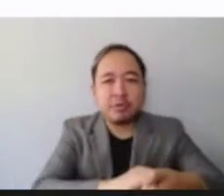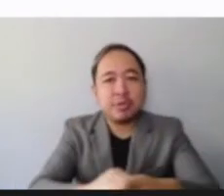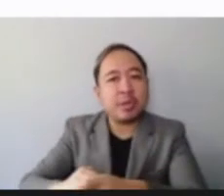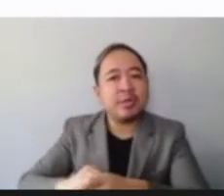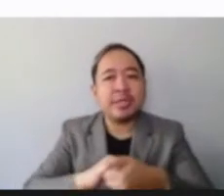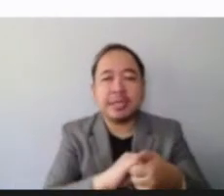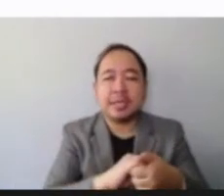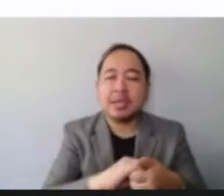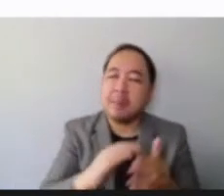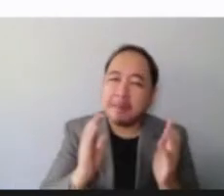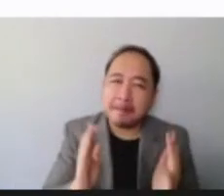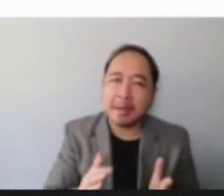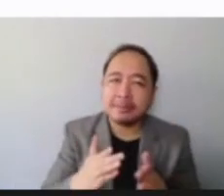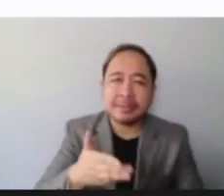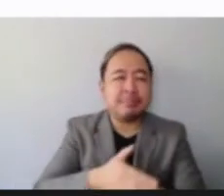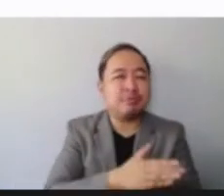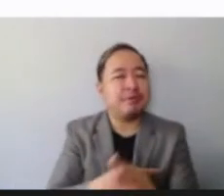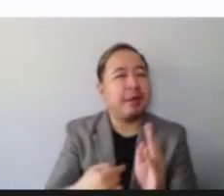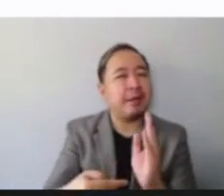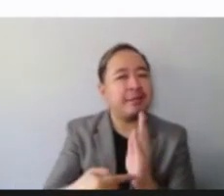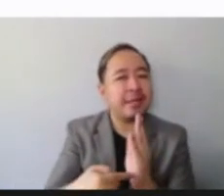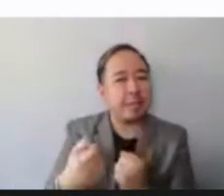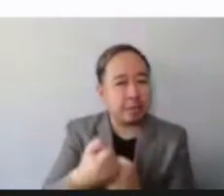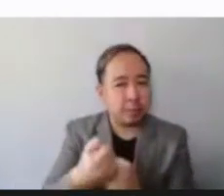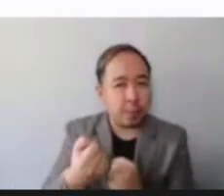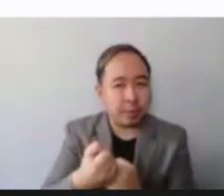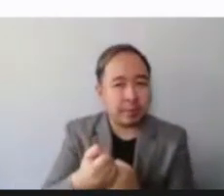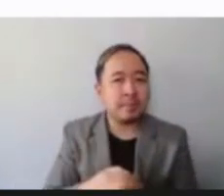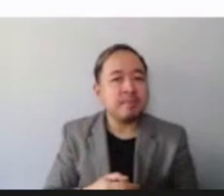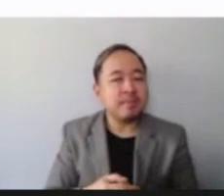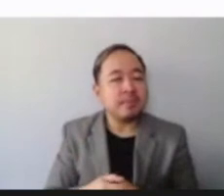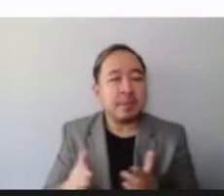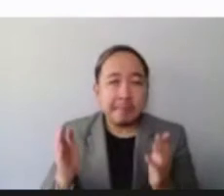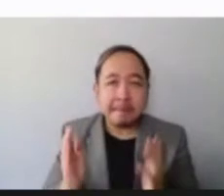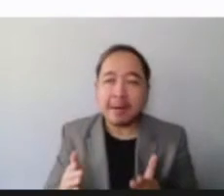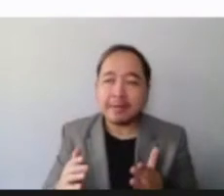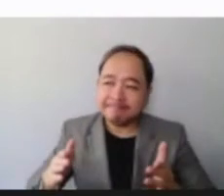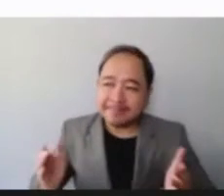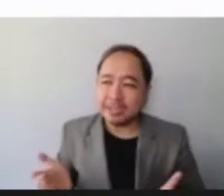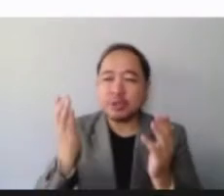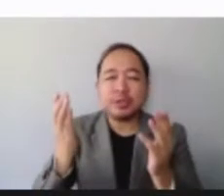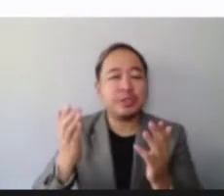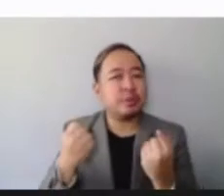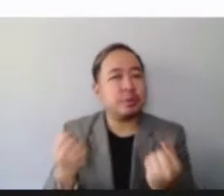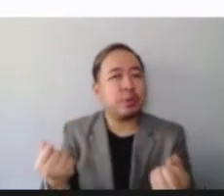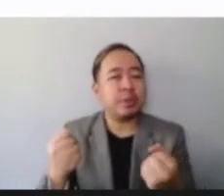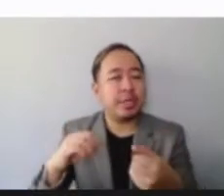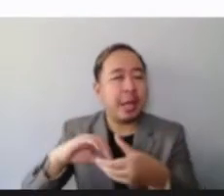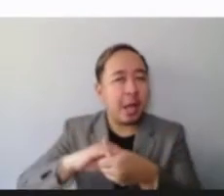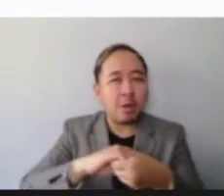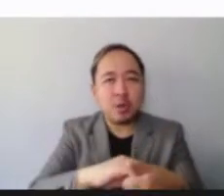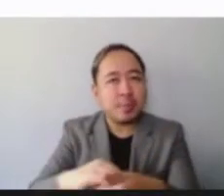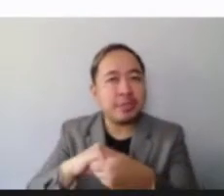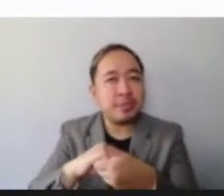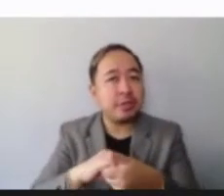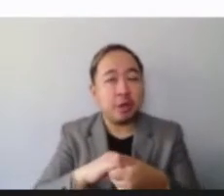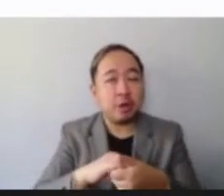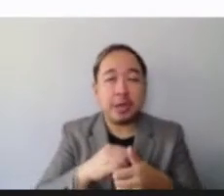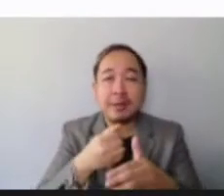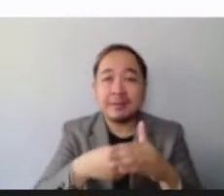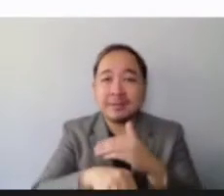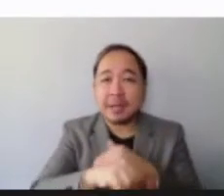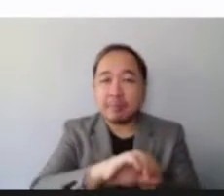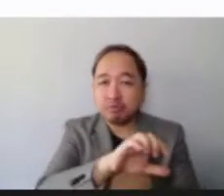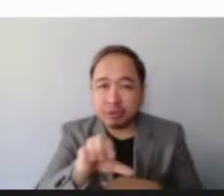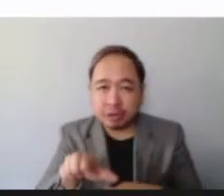particular for countries with special needs the need to strengthen cooperation both at sub-regional and City levels for more